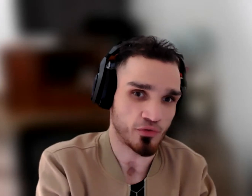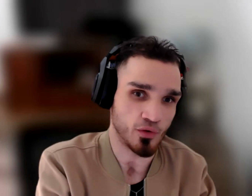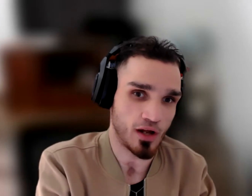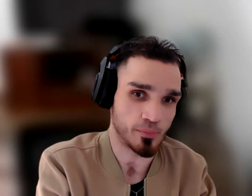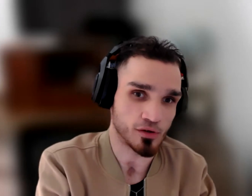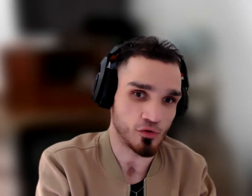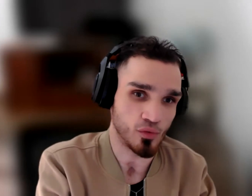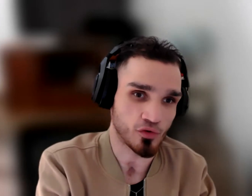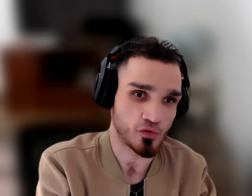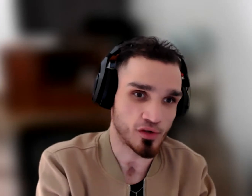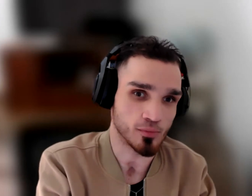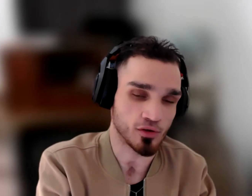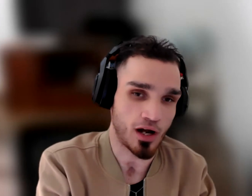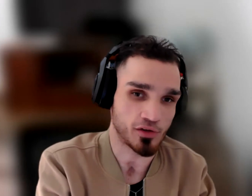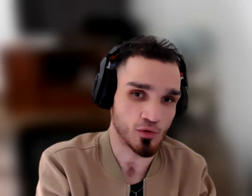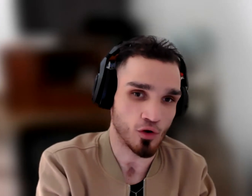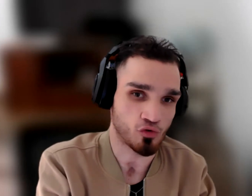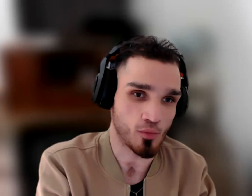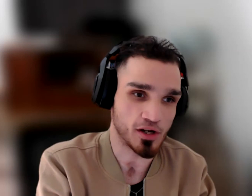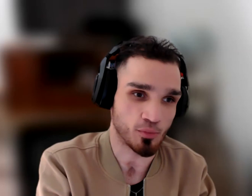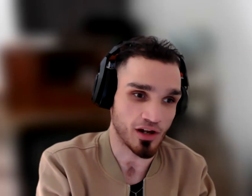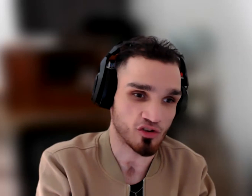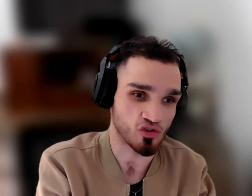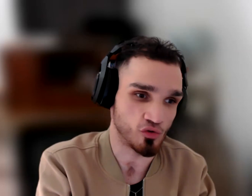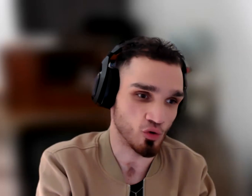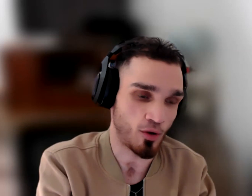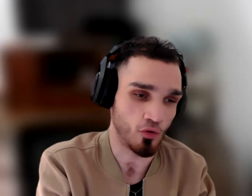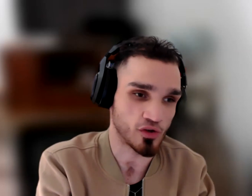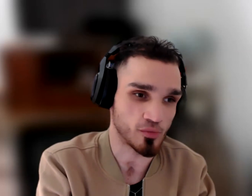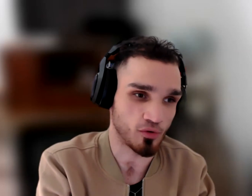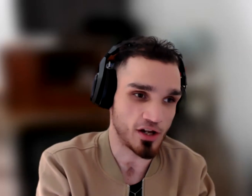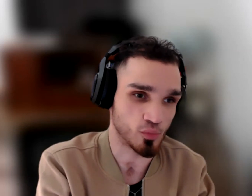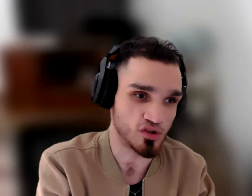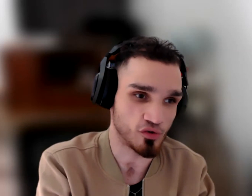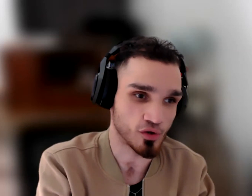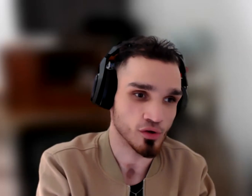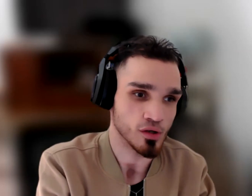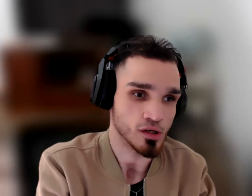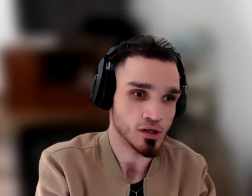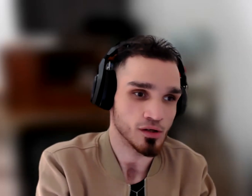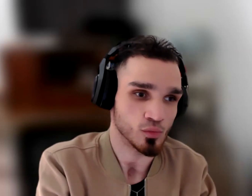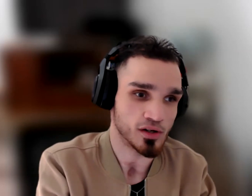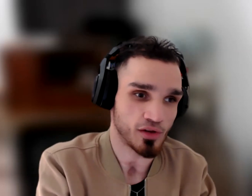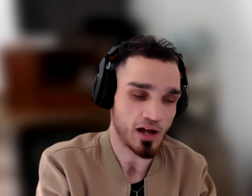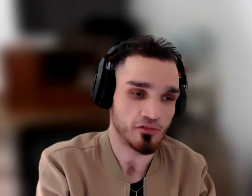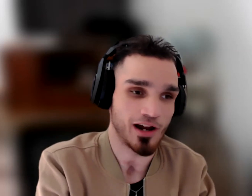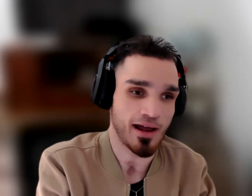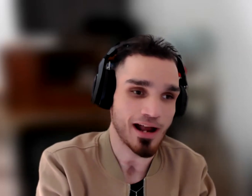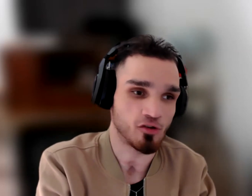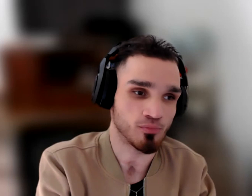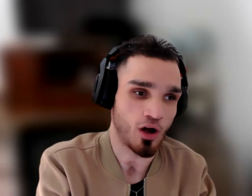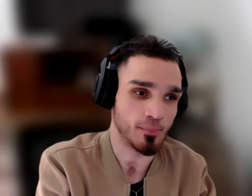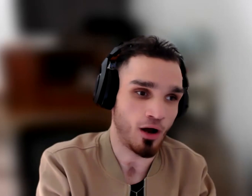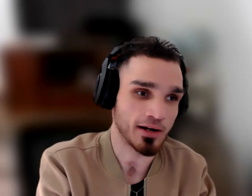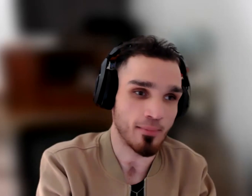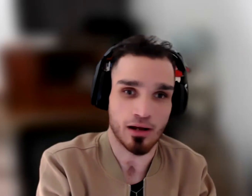I just feel like because we're so stigmatized and we've got so many protections or policies in place, we just have our